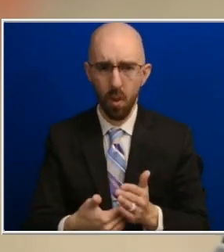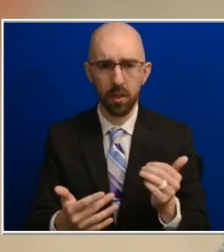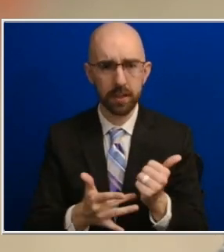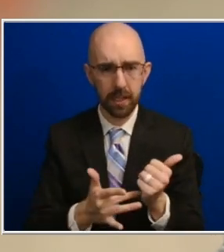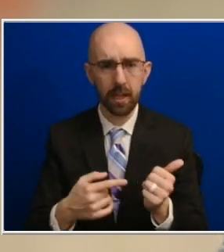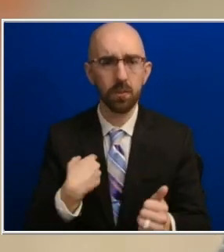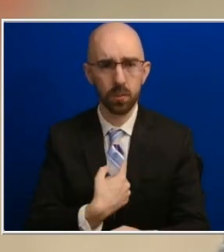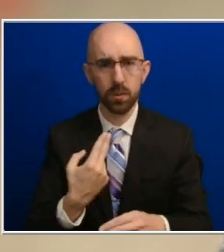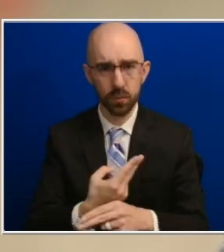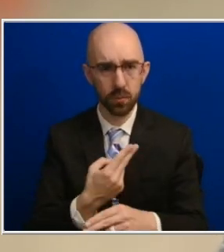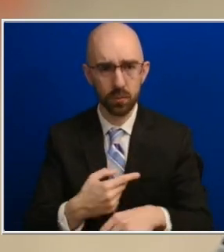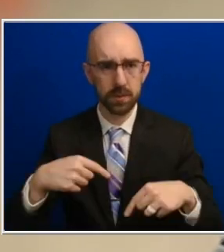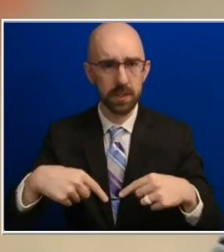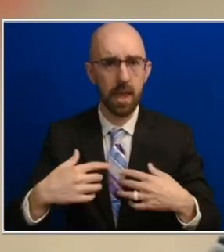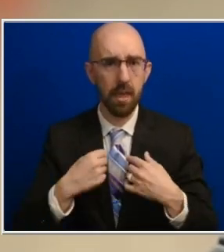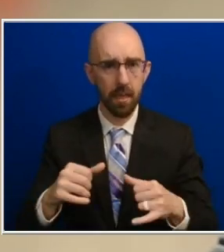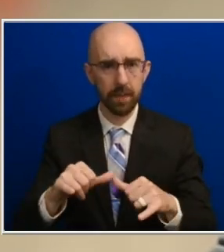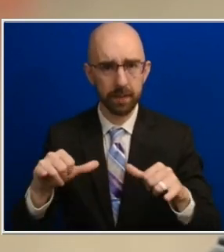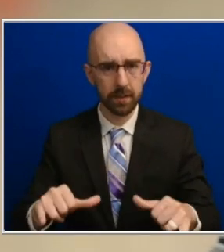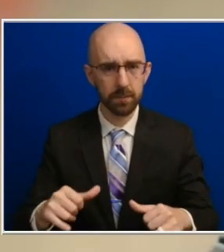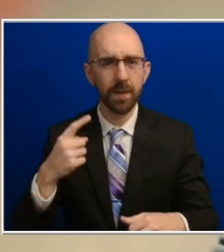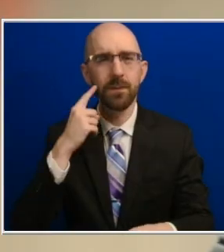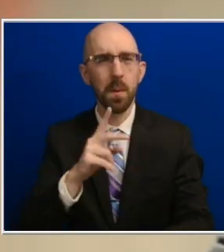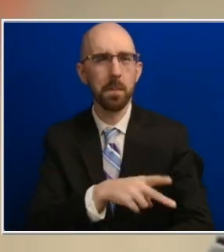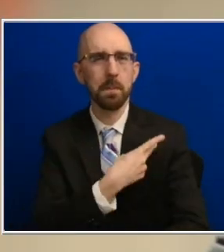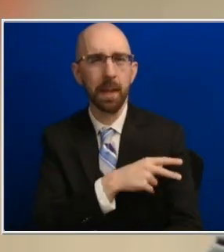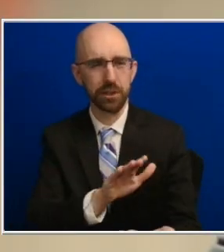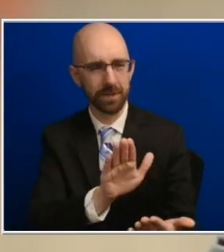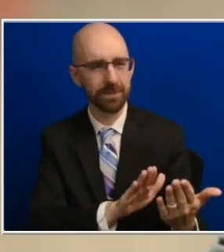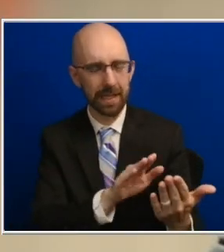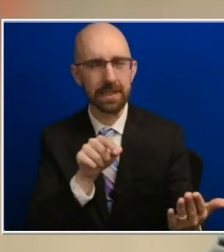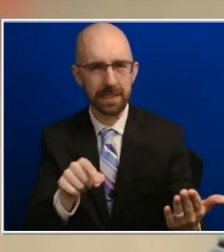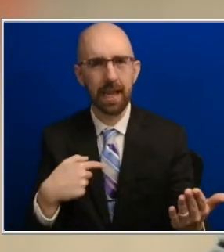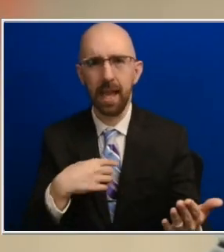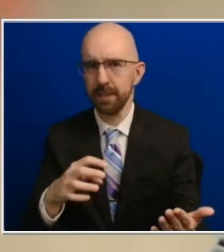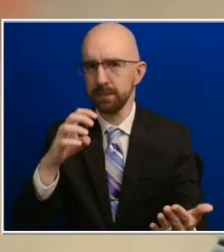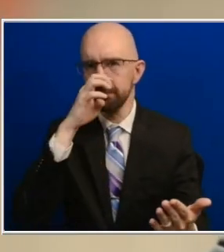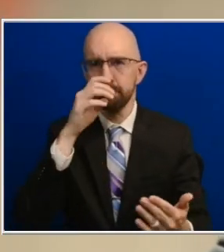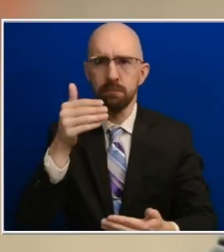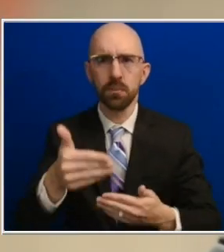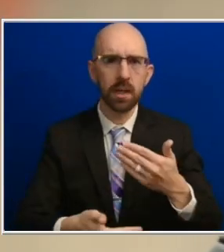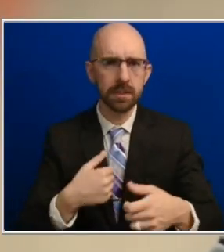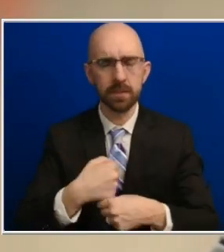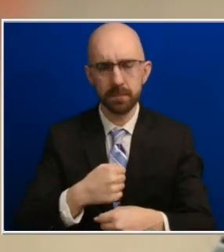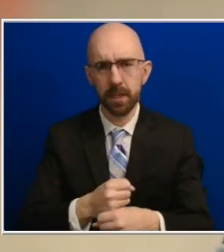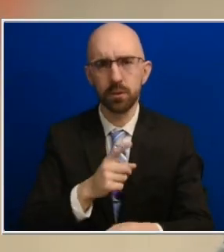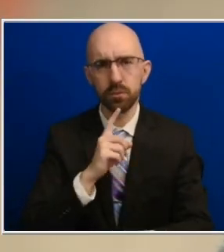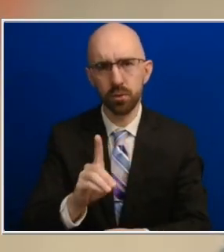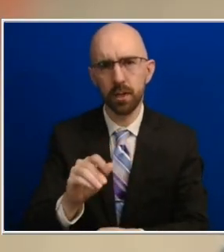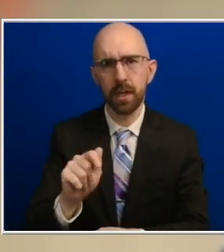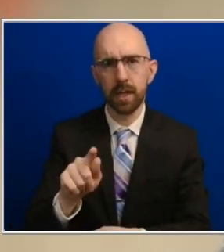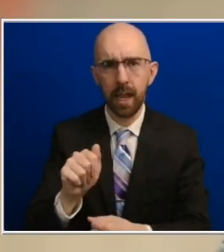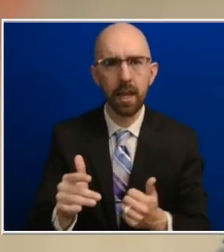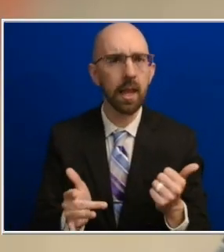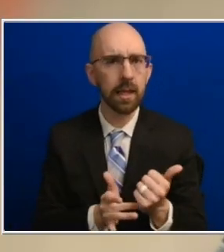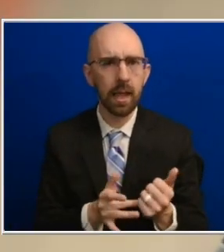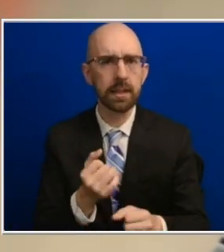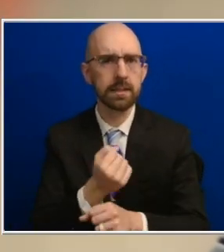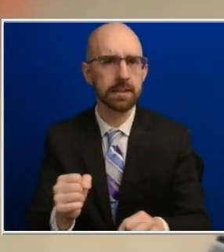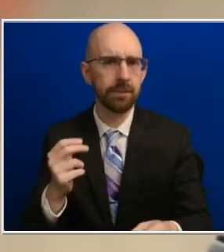at the health system, especially patient-facing, goes through a pretty rigorous process in ensuring that the data and the technology is safe for